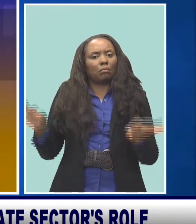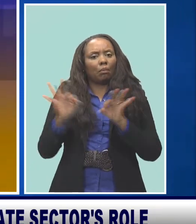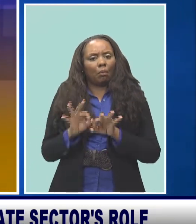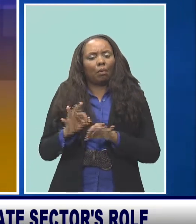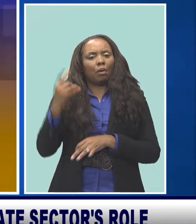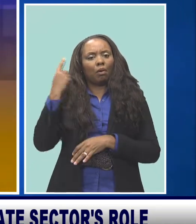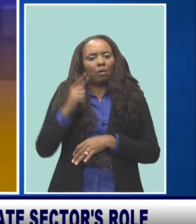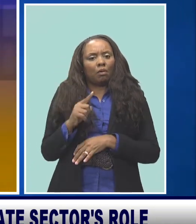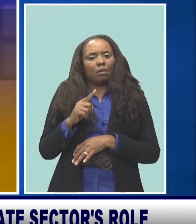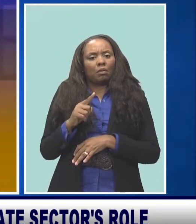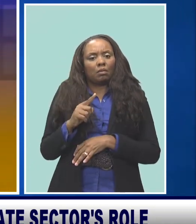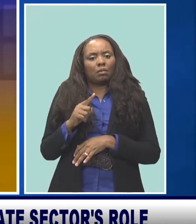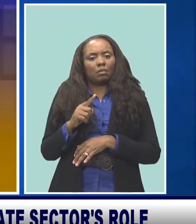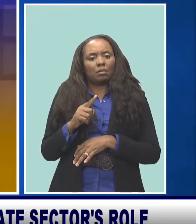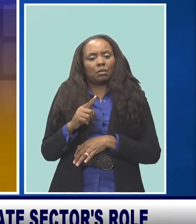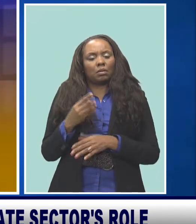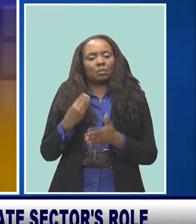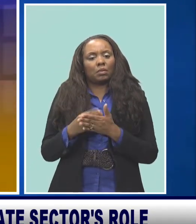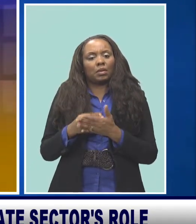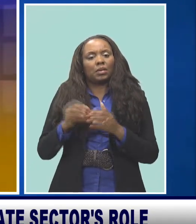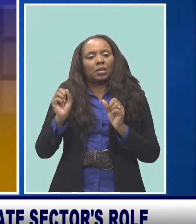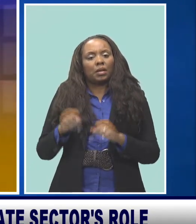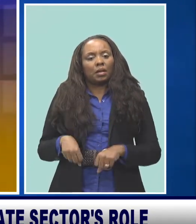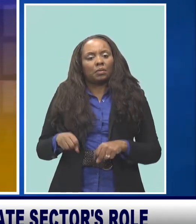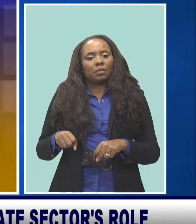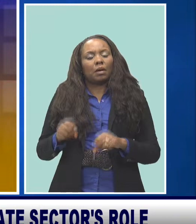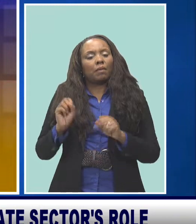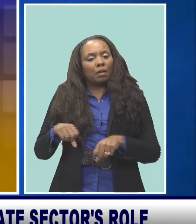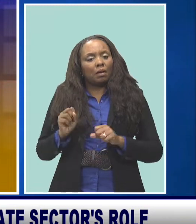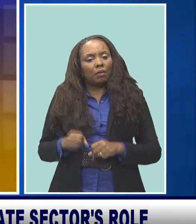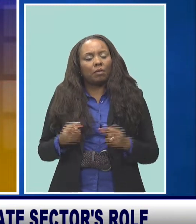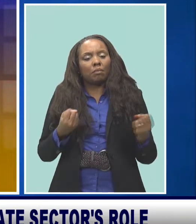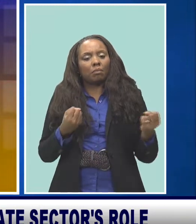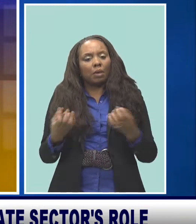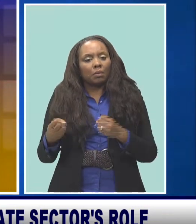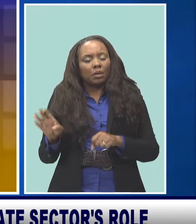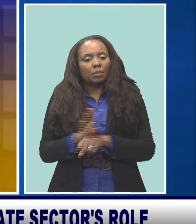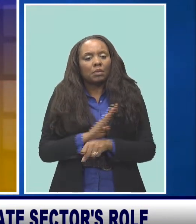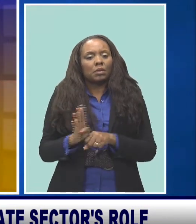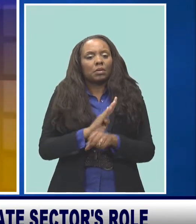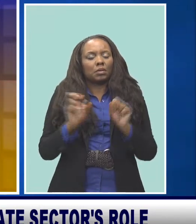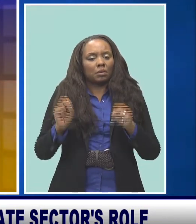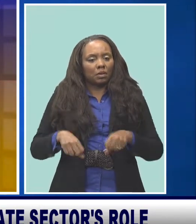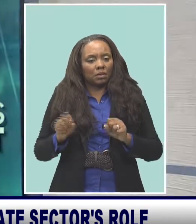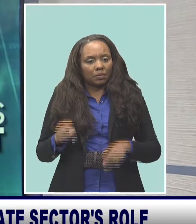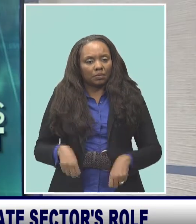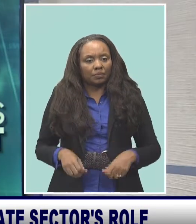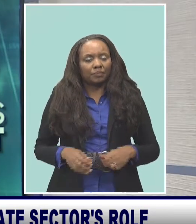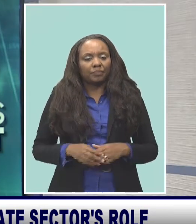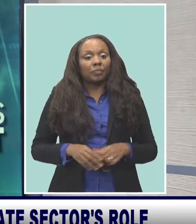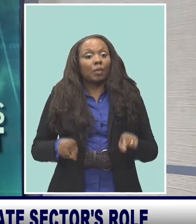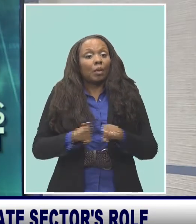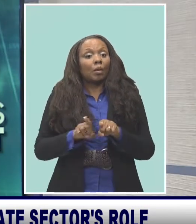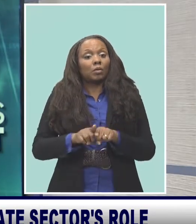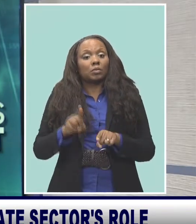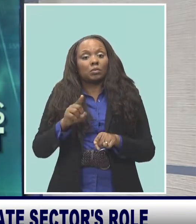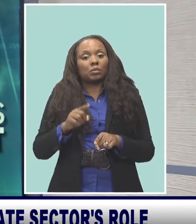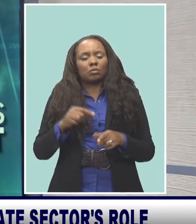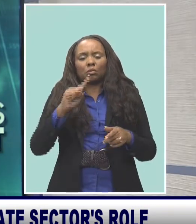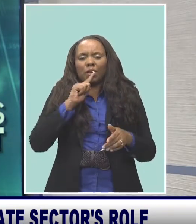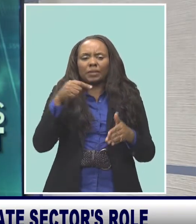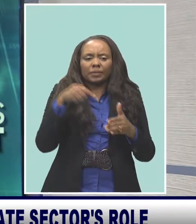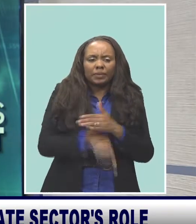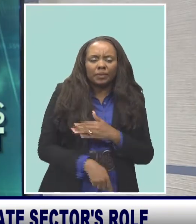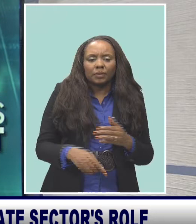that they make funding available to as many businesses and entrepreneurs as possible. Mr. Natrum also went